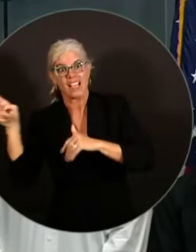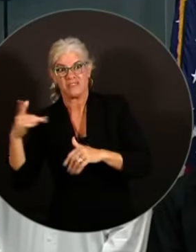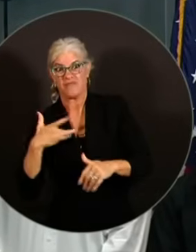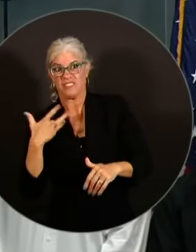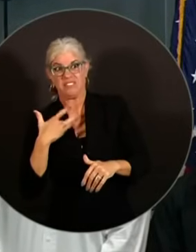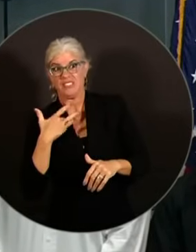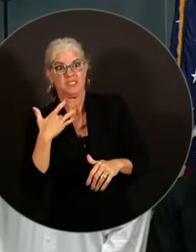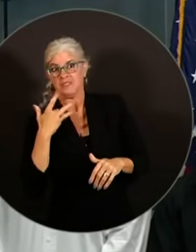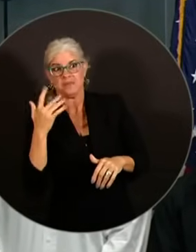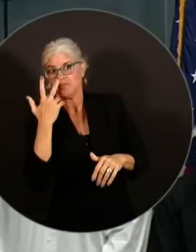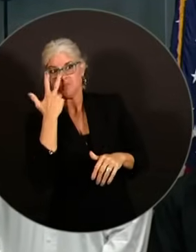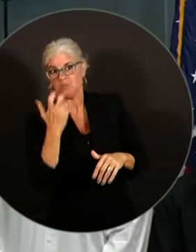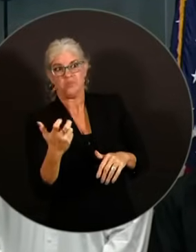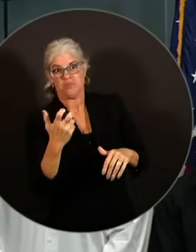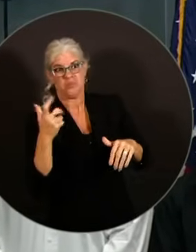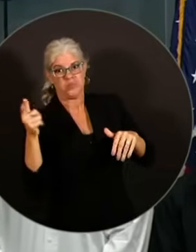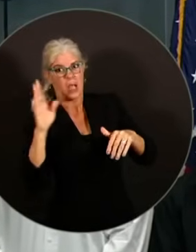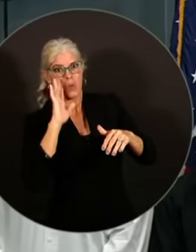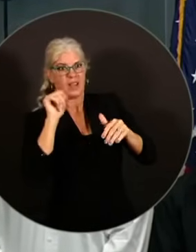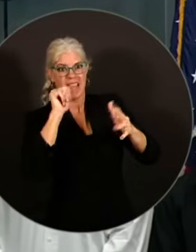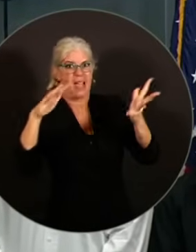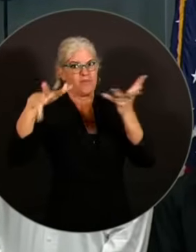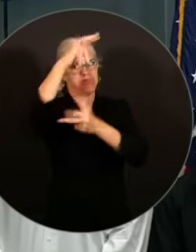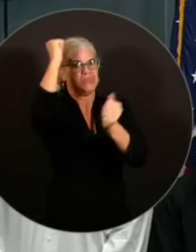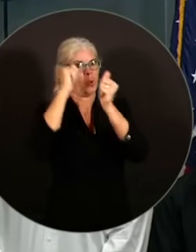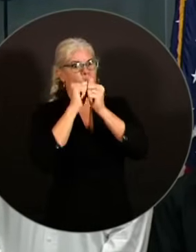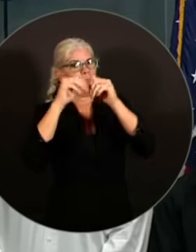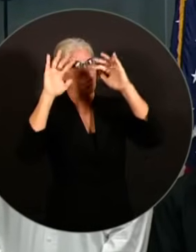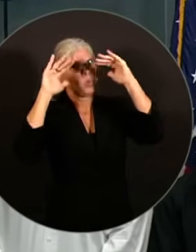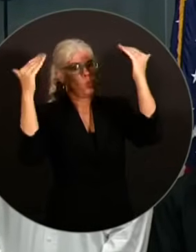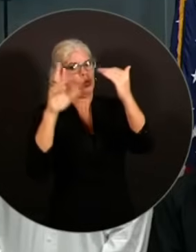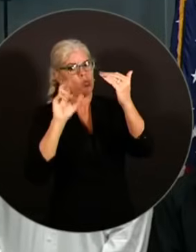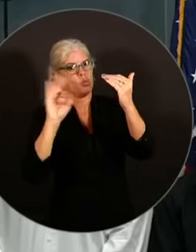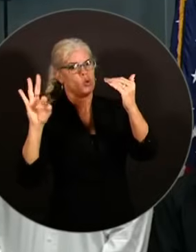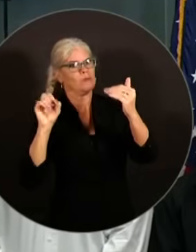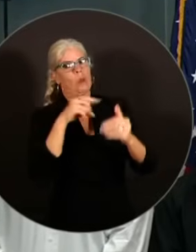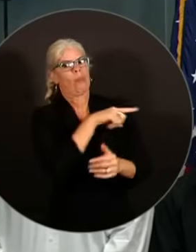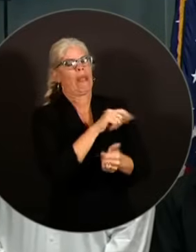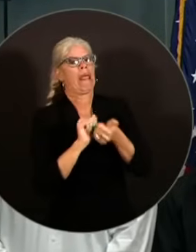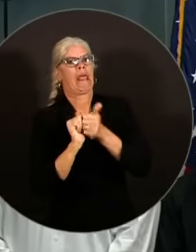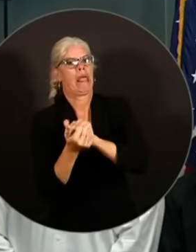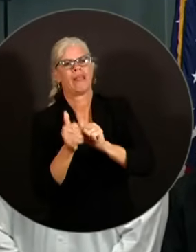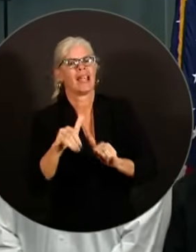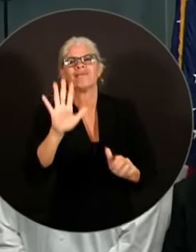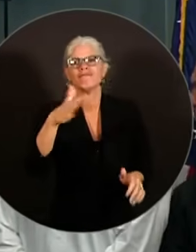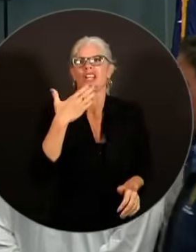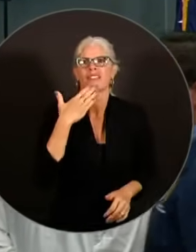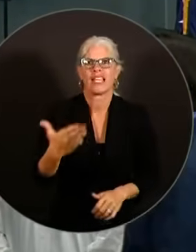roof, then they adjusted accordingly. But they're in the fight and they'll continue to do it. Okay, thanks.